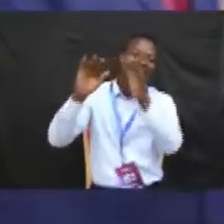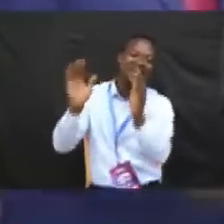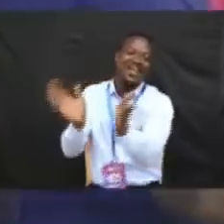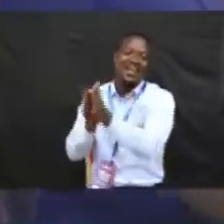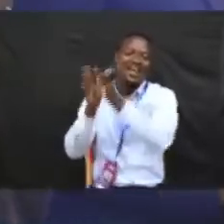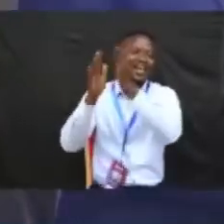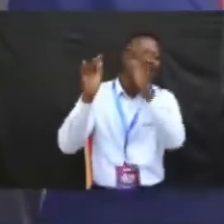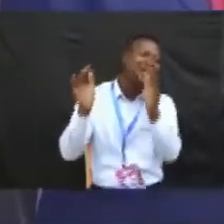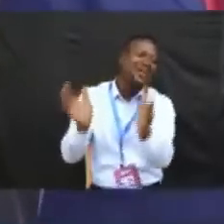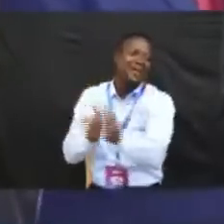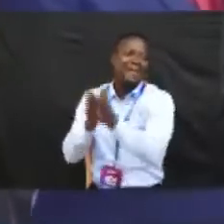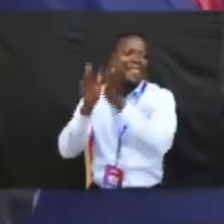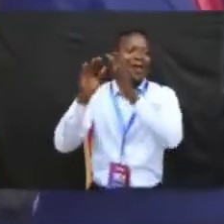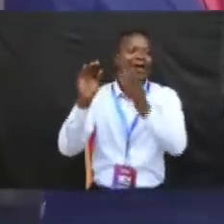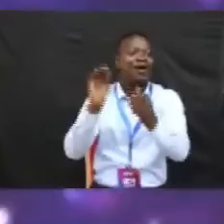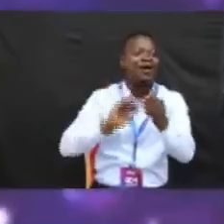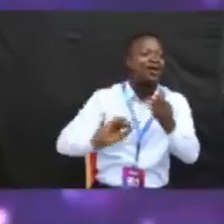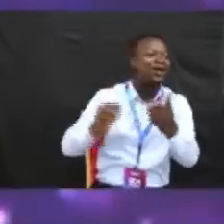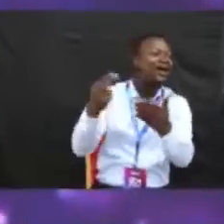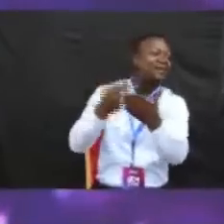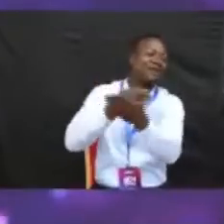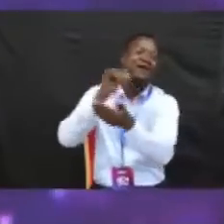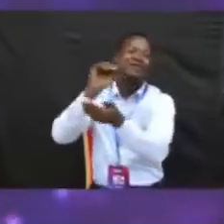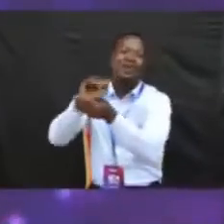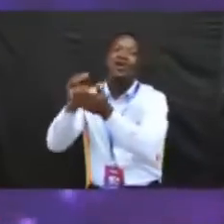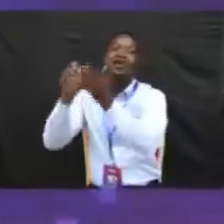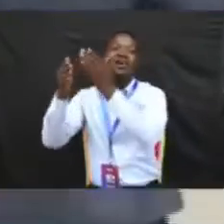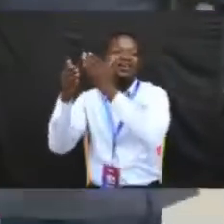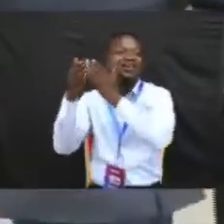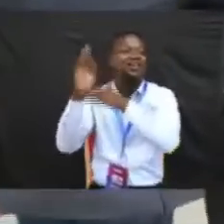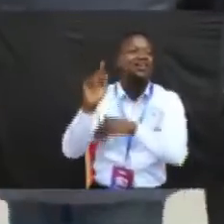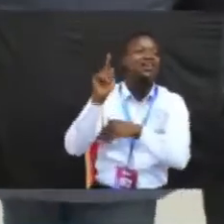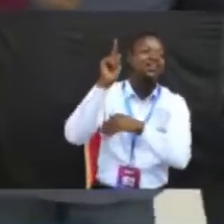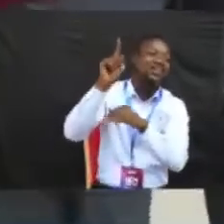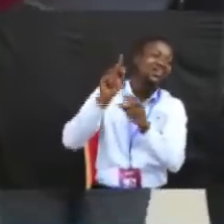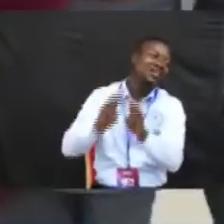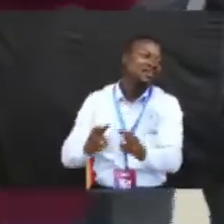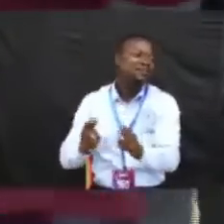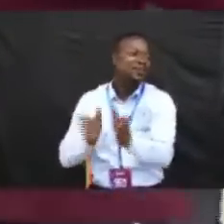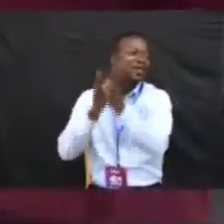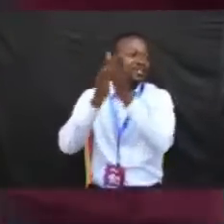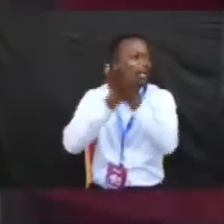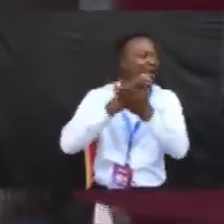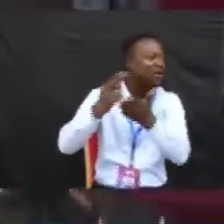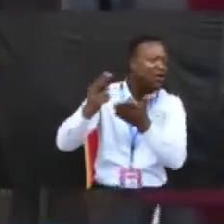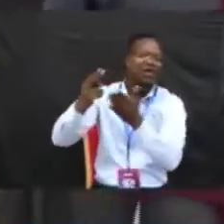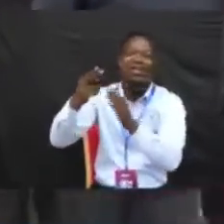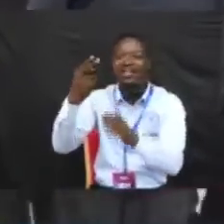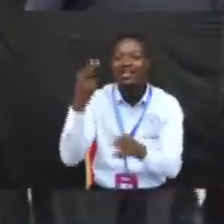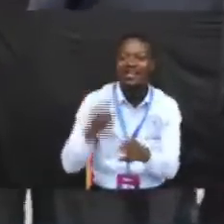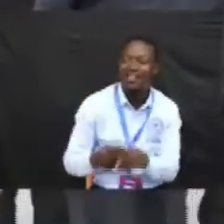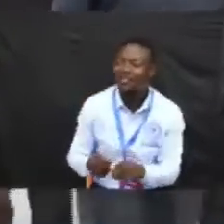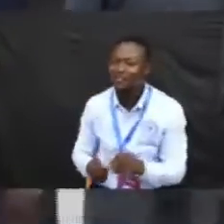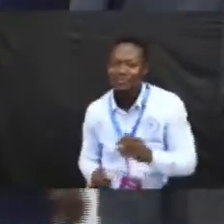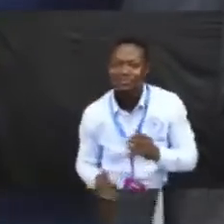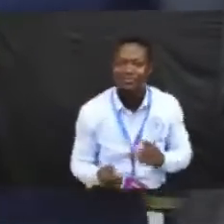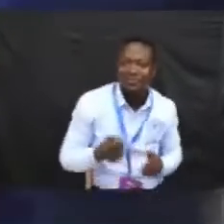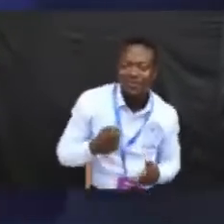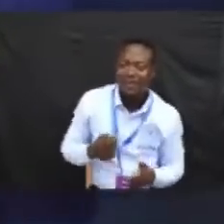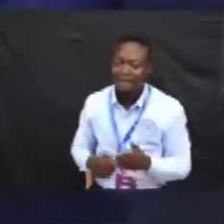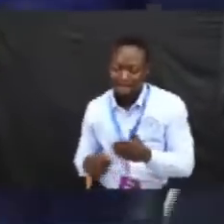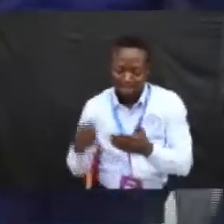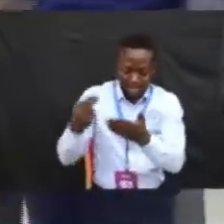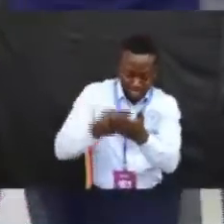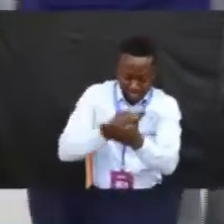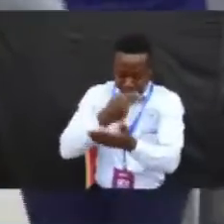great. The lamb of God. The lamb of God. The lamb of God. Praise the holy. The lamb